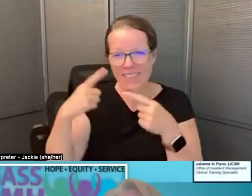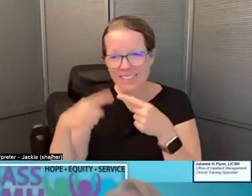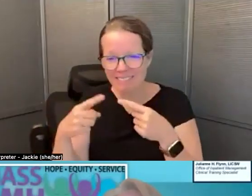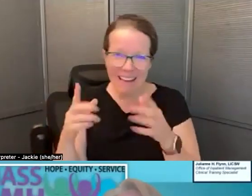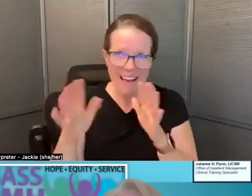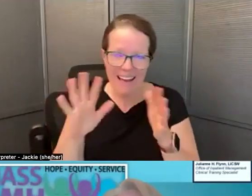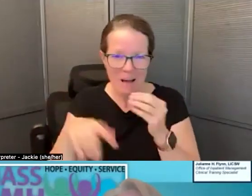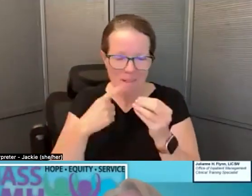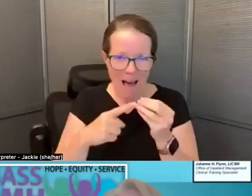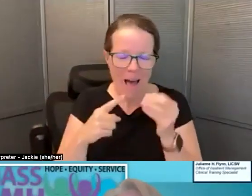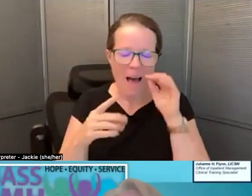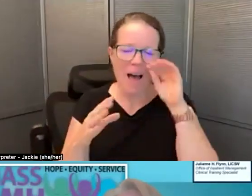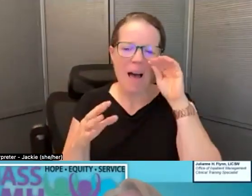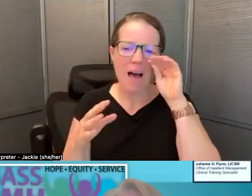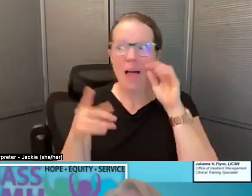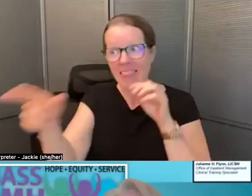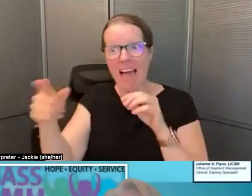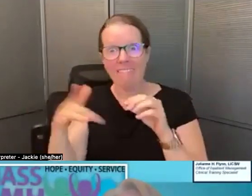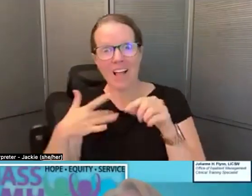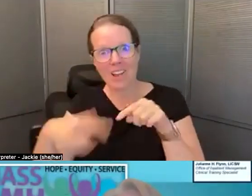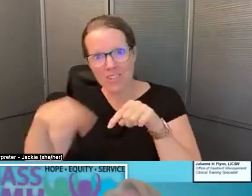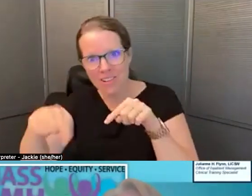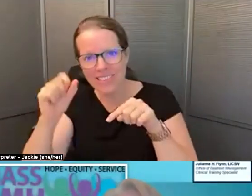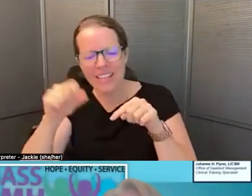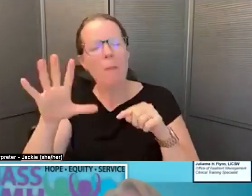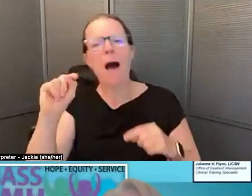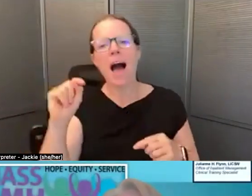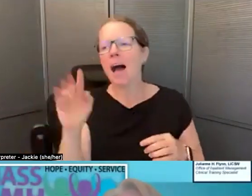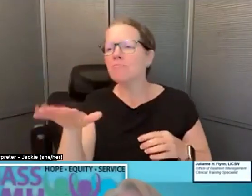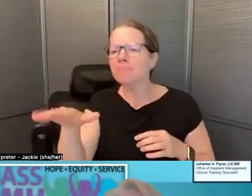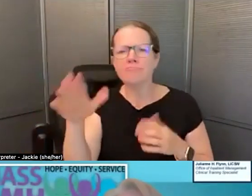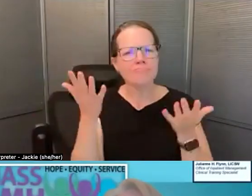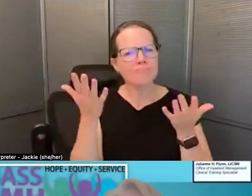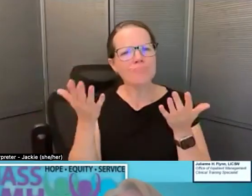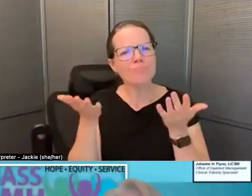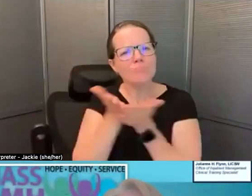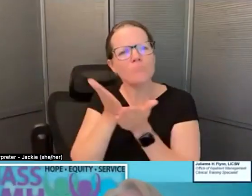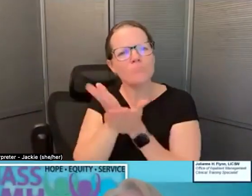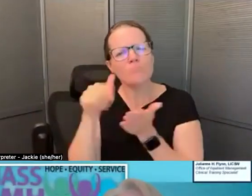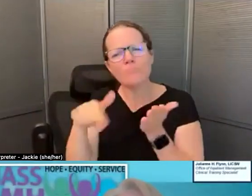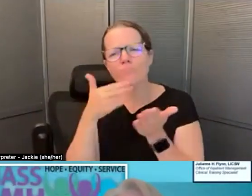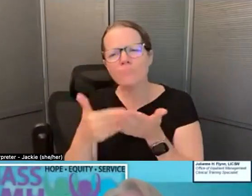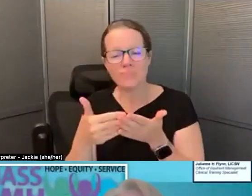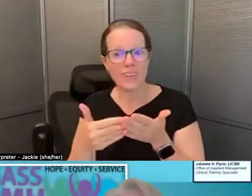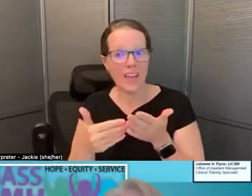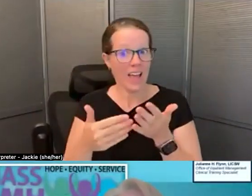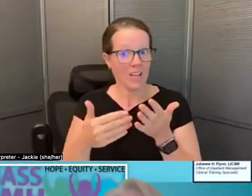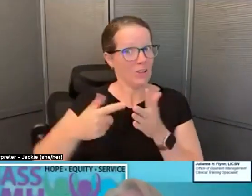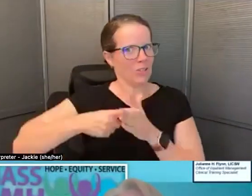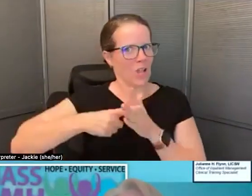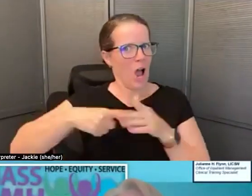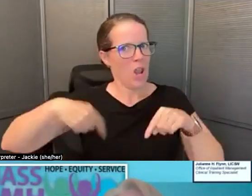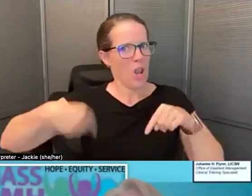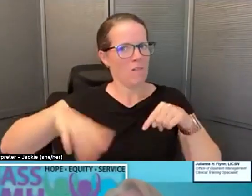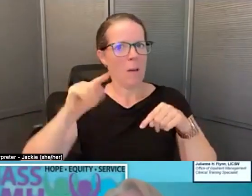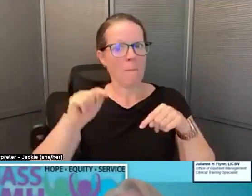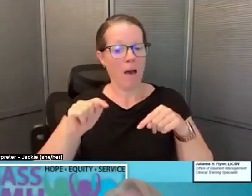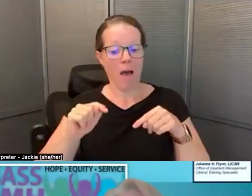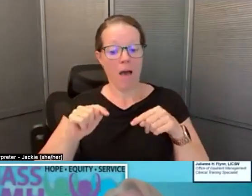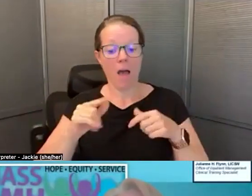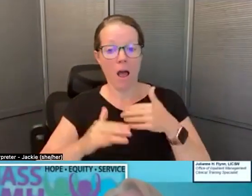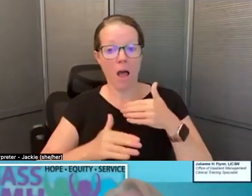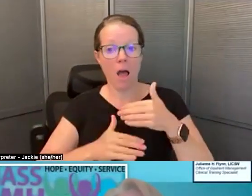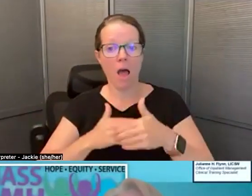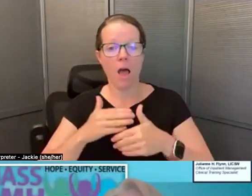encouraging them that it's a good thing. And then before you know it, they're just talking, everybody's there talking. So it was they just had to get past